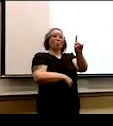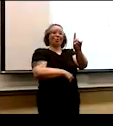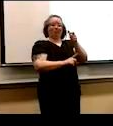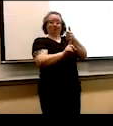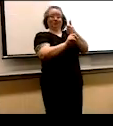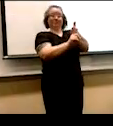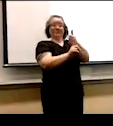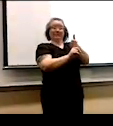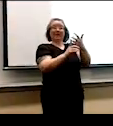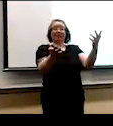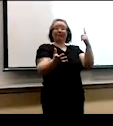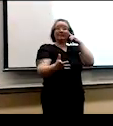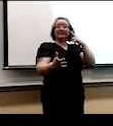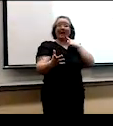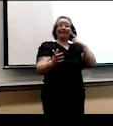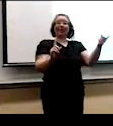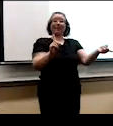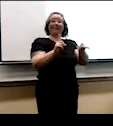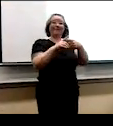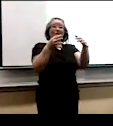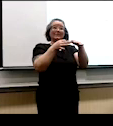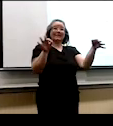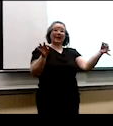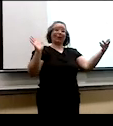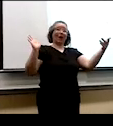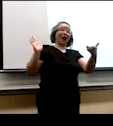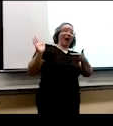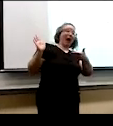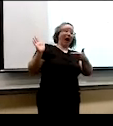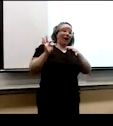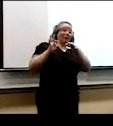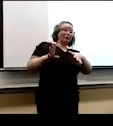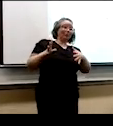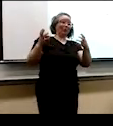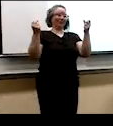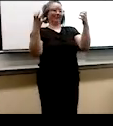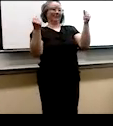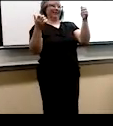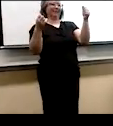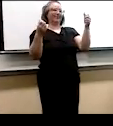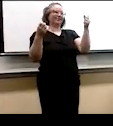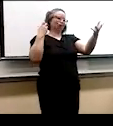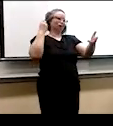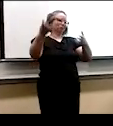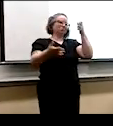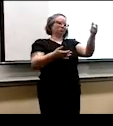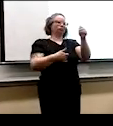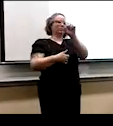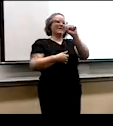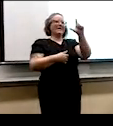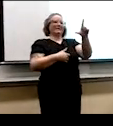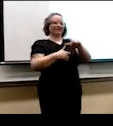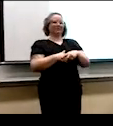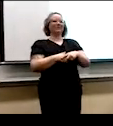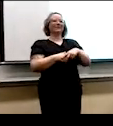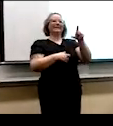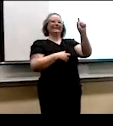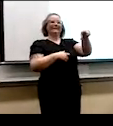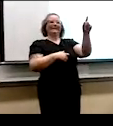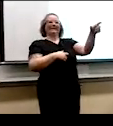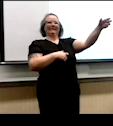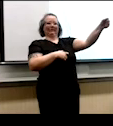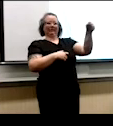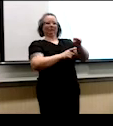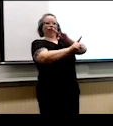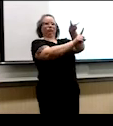which I'm not fluent in. So I had to have a translator from Community Living London. So